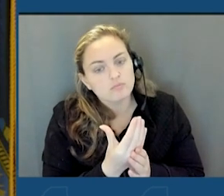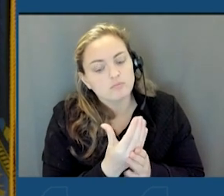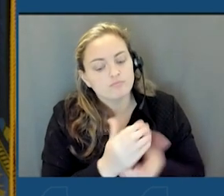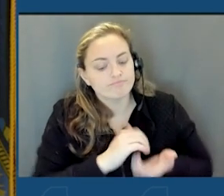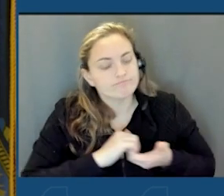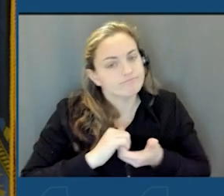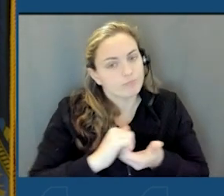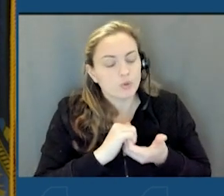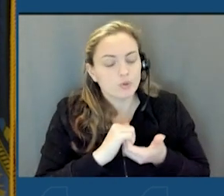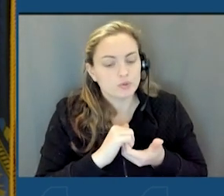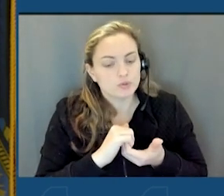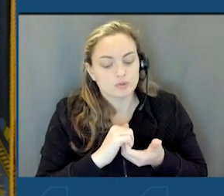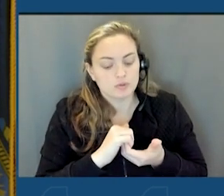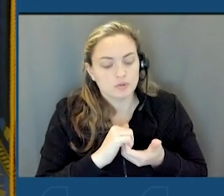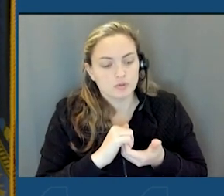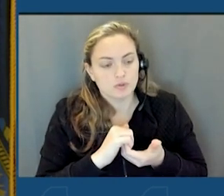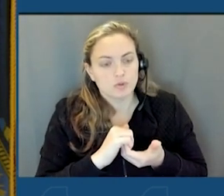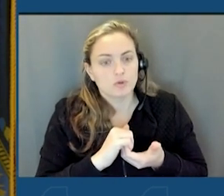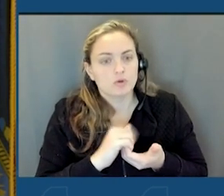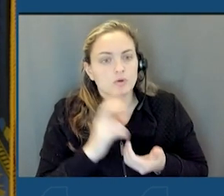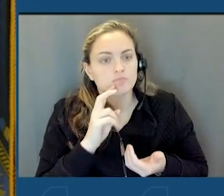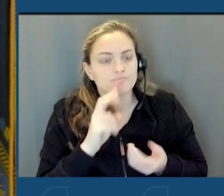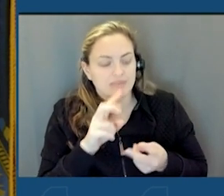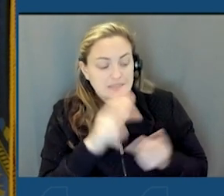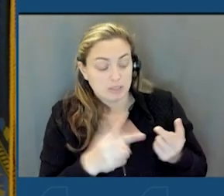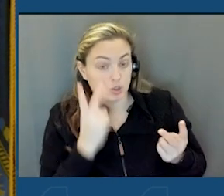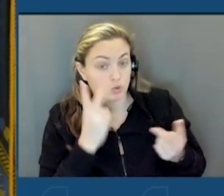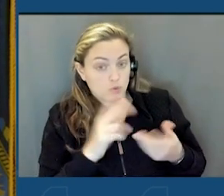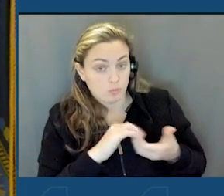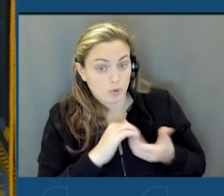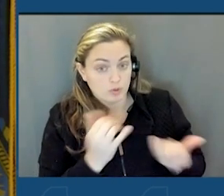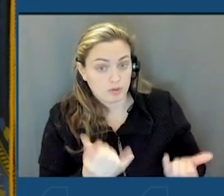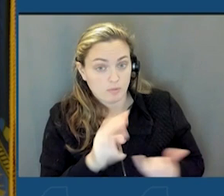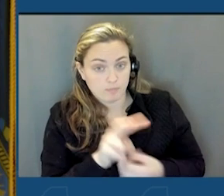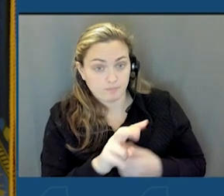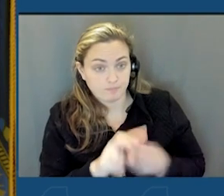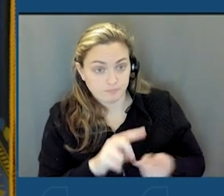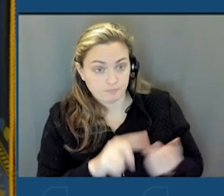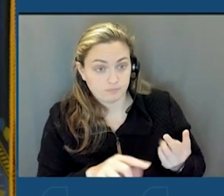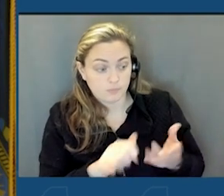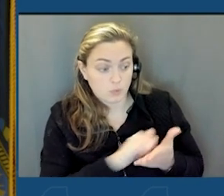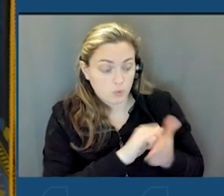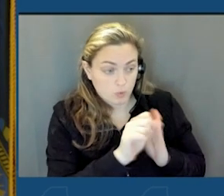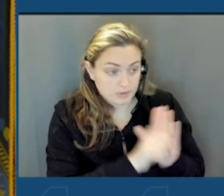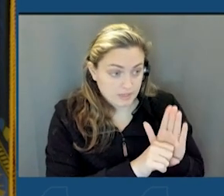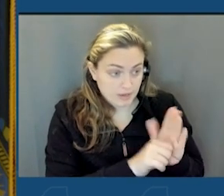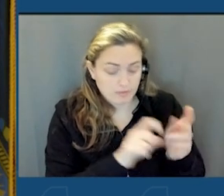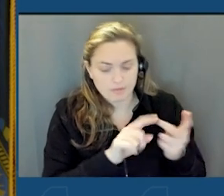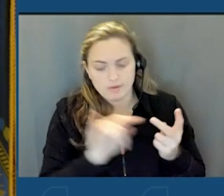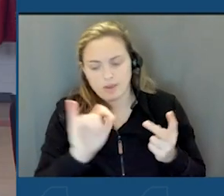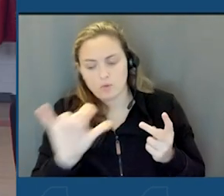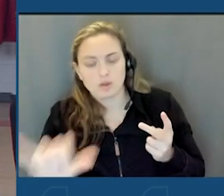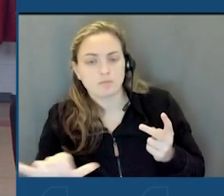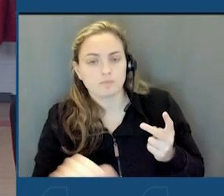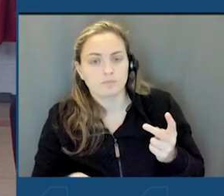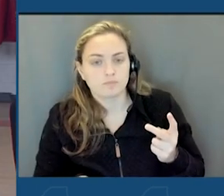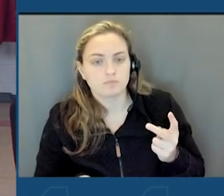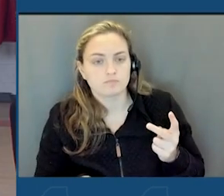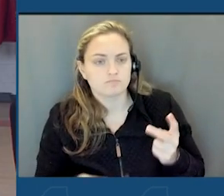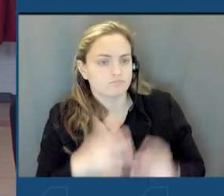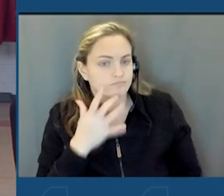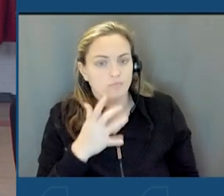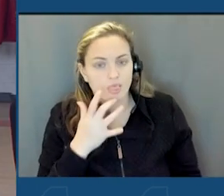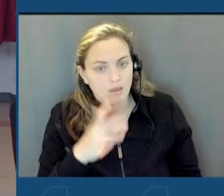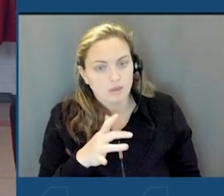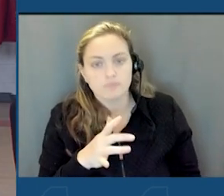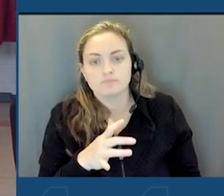have. And I look at 2 of them right there, New York State and the county. We're lucky enough, and you